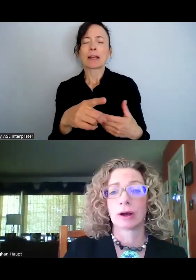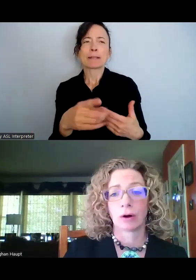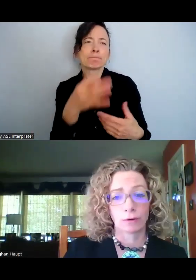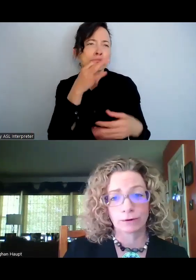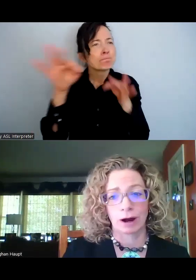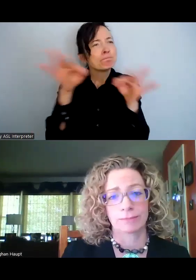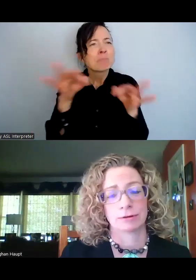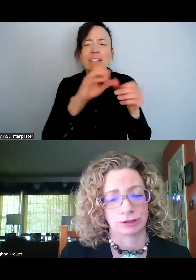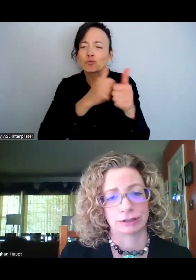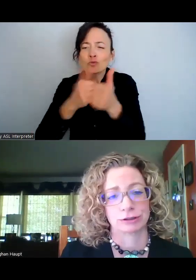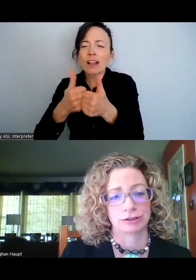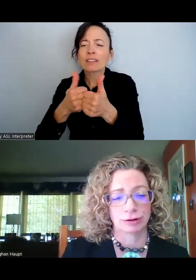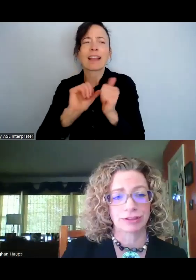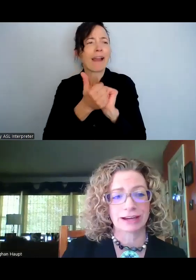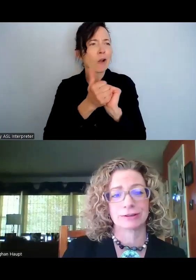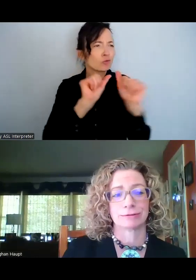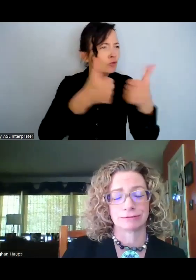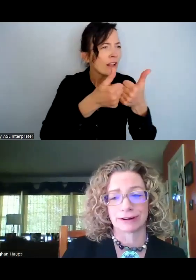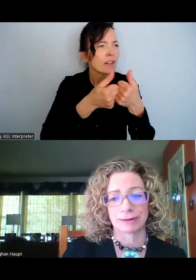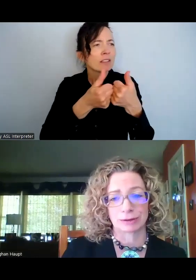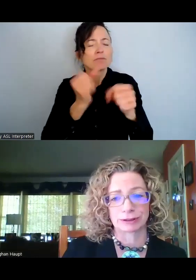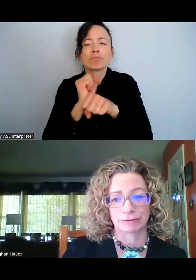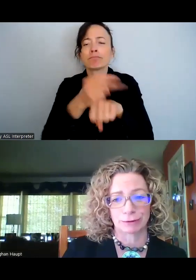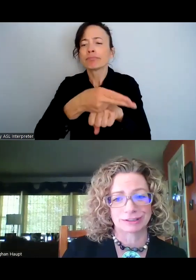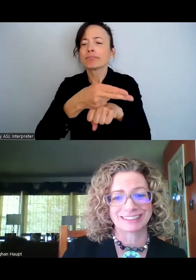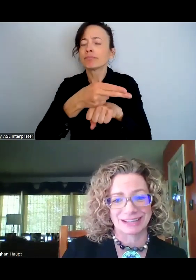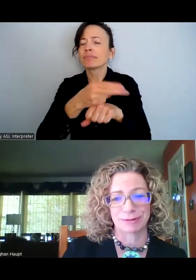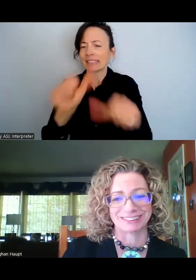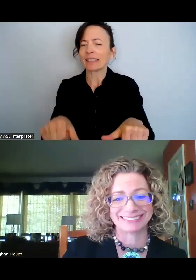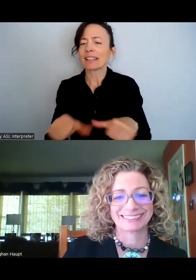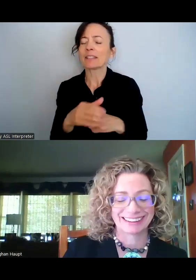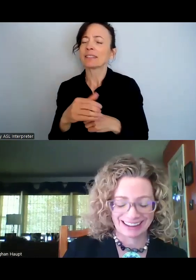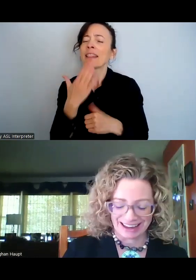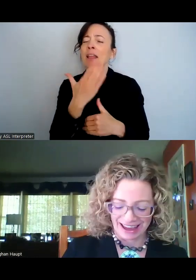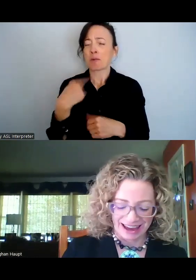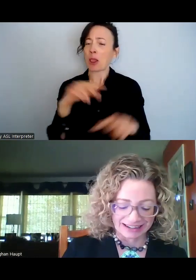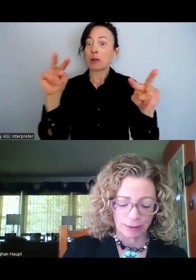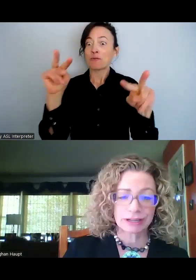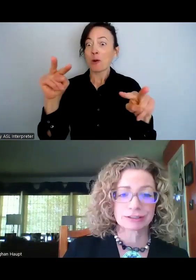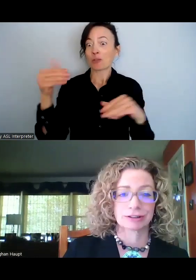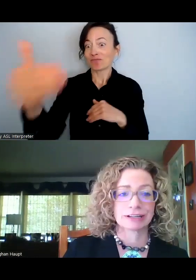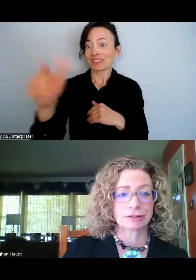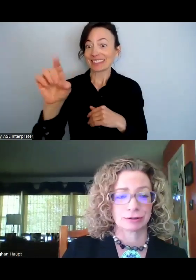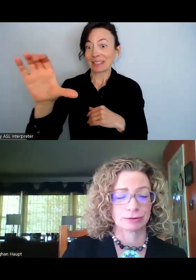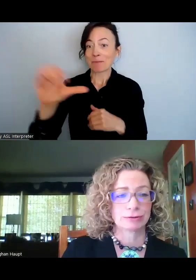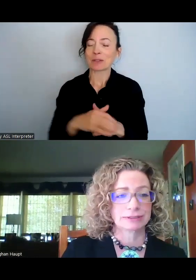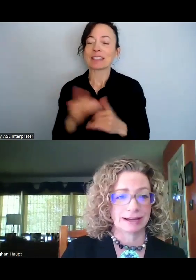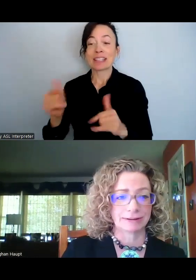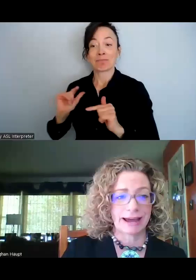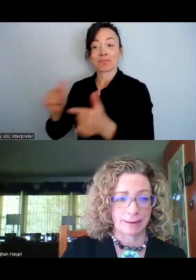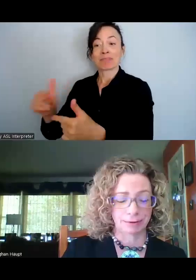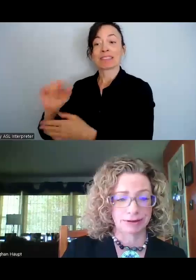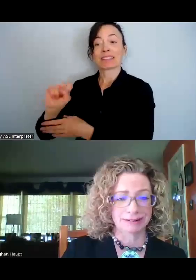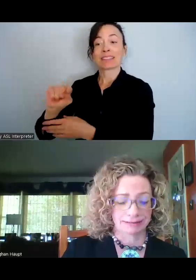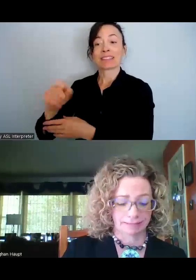to overcome those challenges. So thank you very much. We look forward to December. And now we're going to turn it to